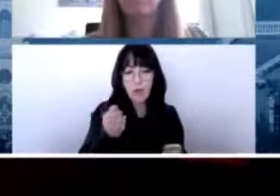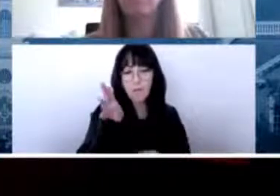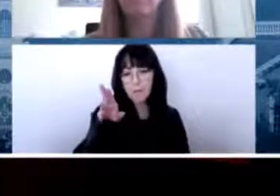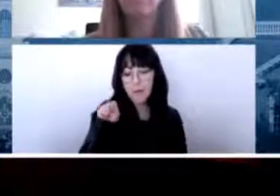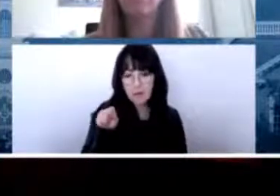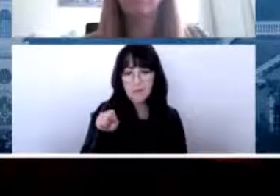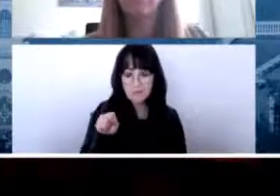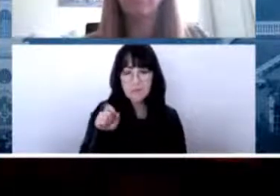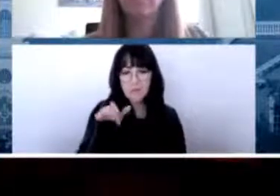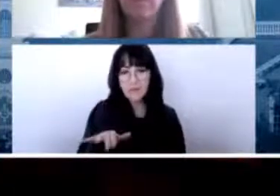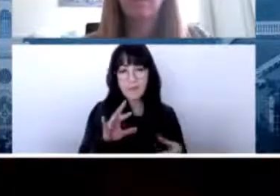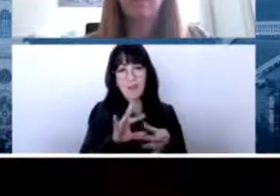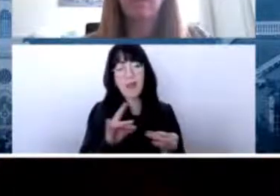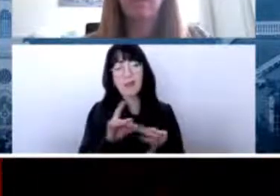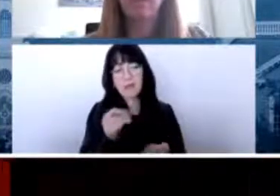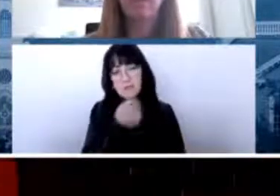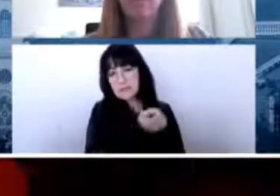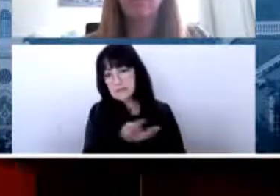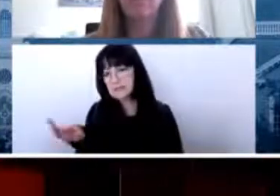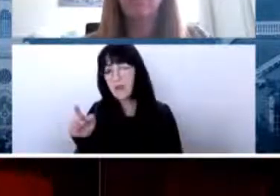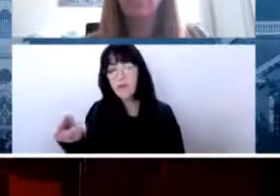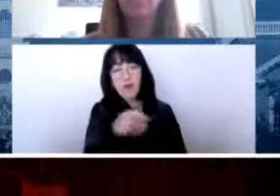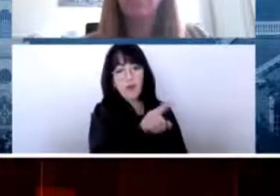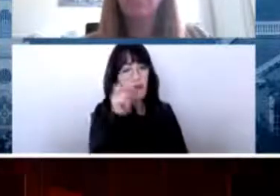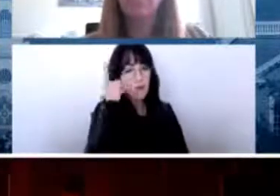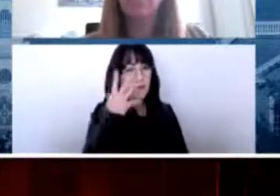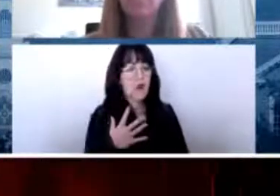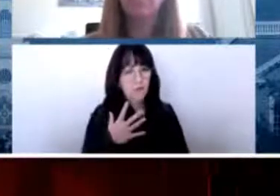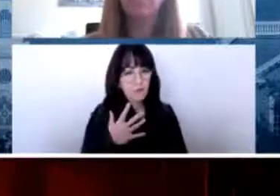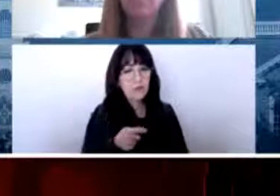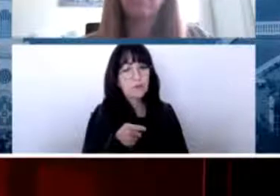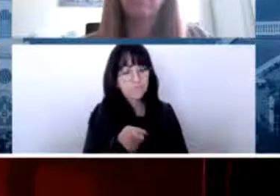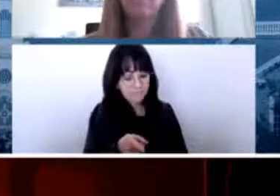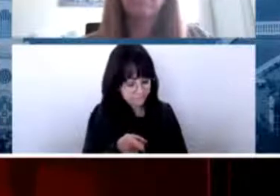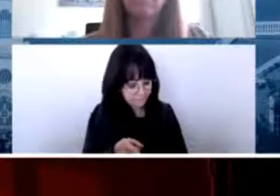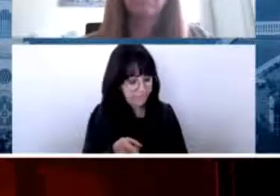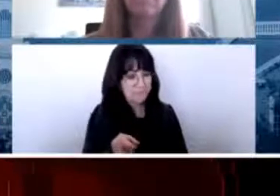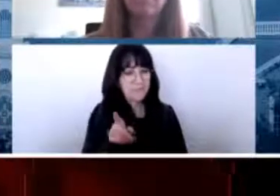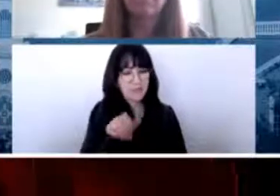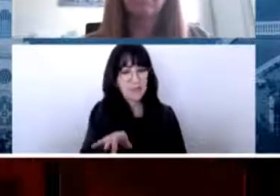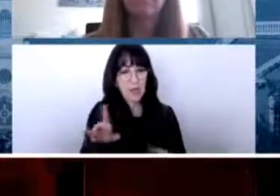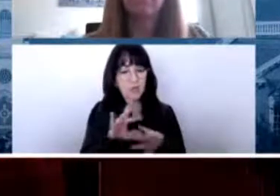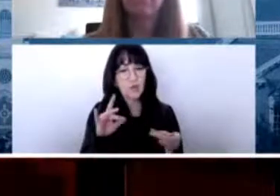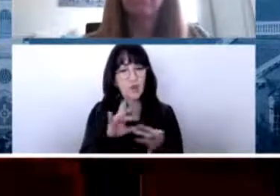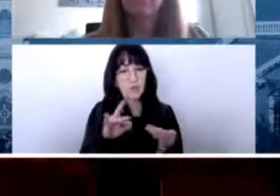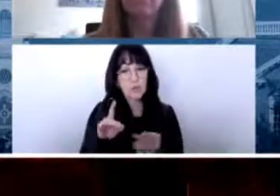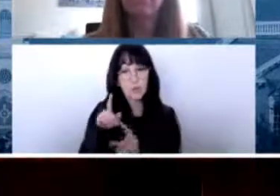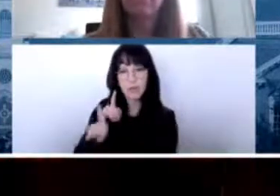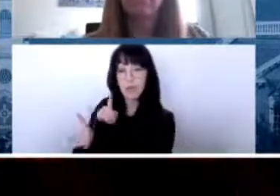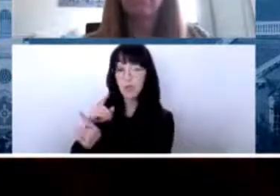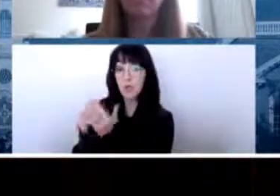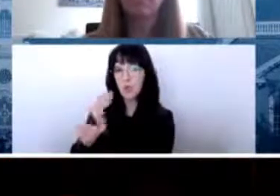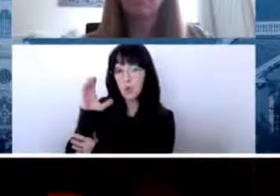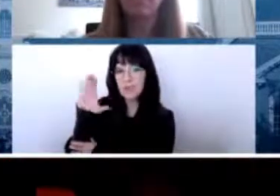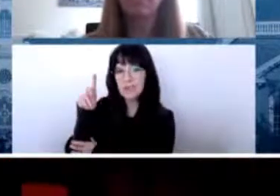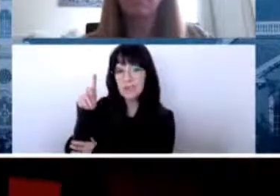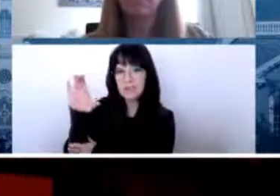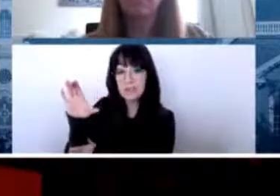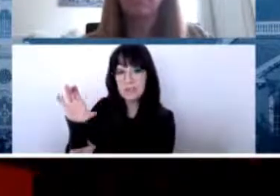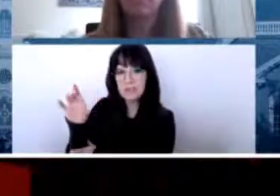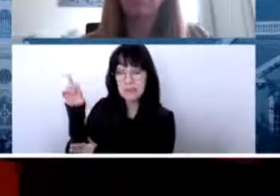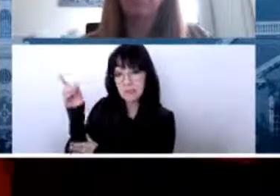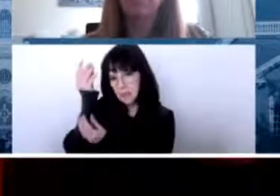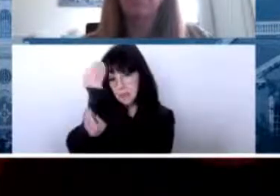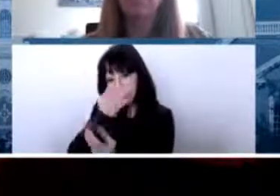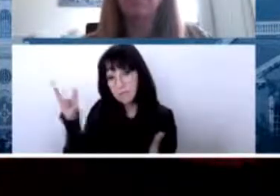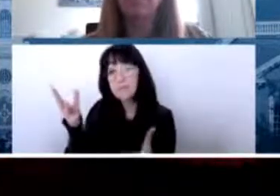from several governors about the new CDC guidance or anticipated guidance